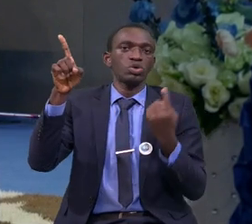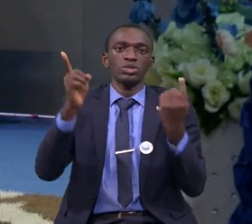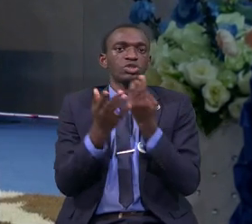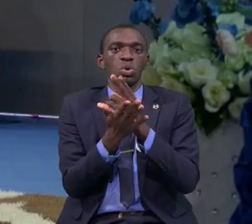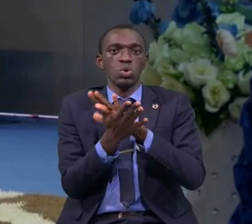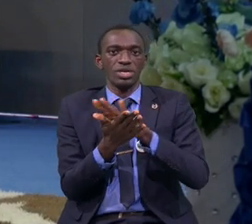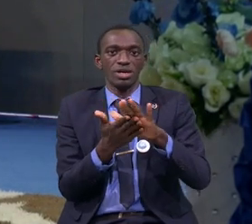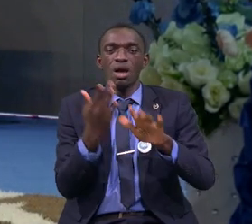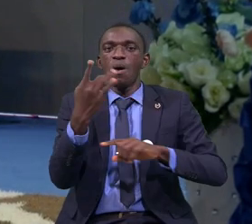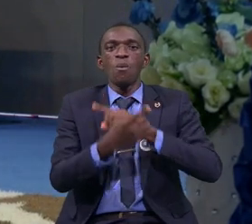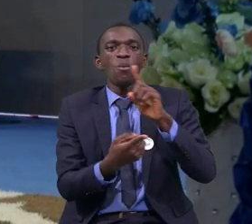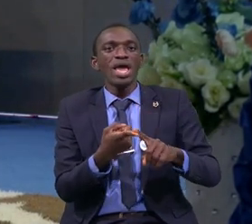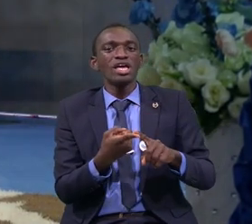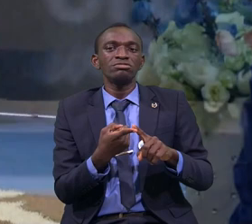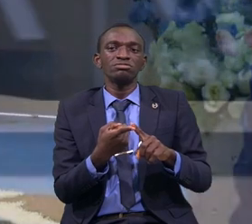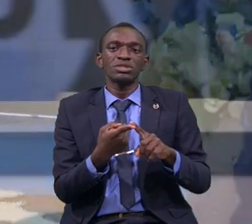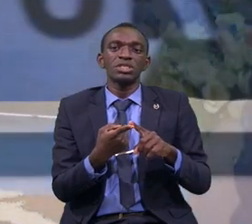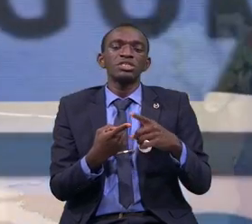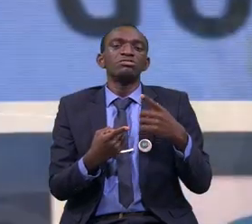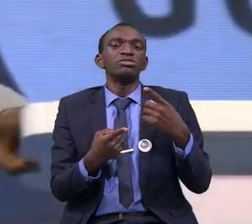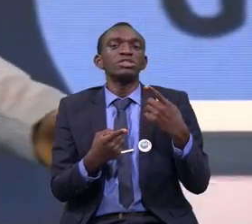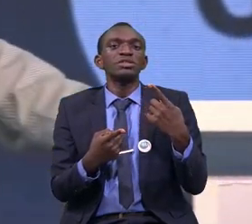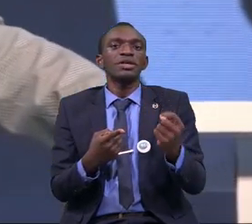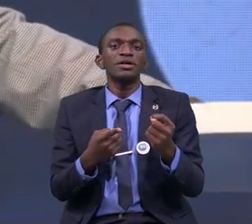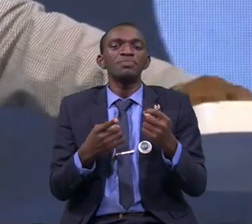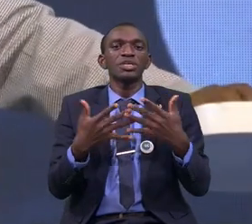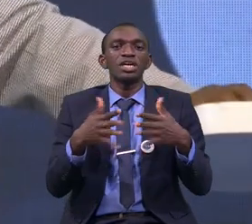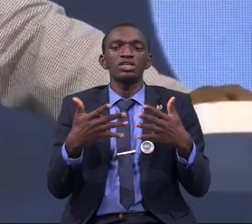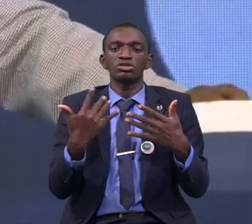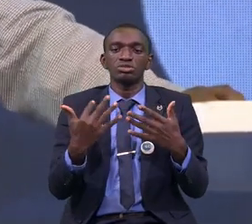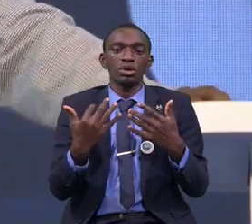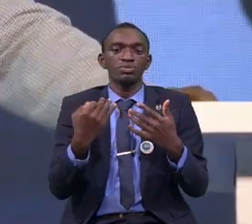While Uzziah vacates the throne, God is still holy.